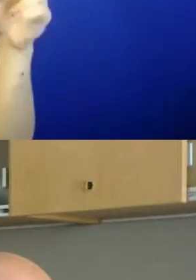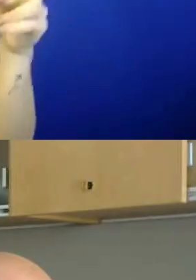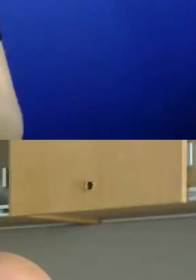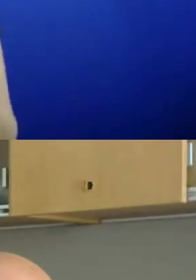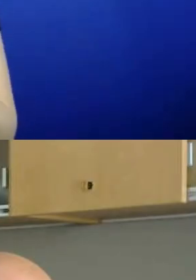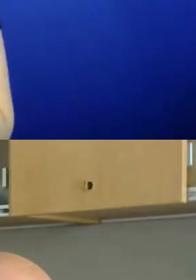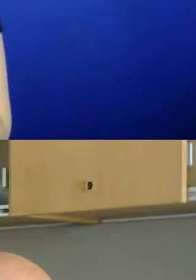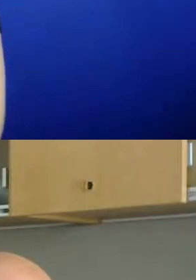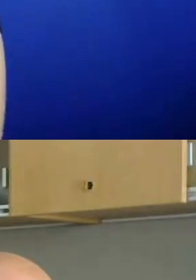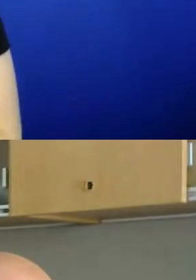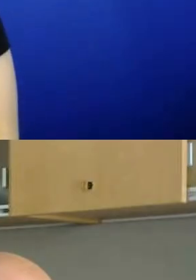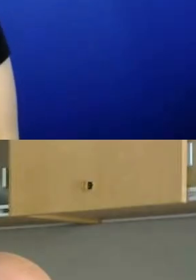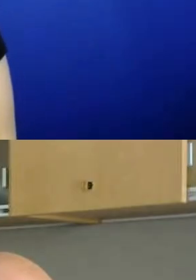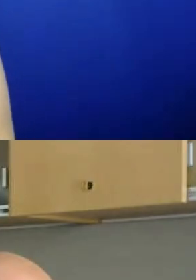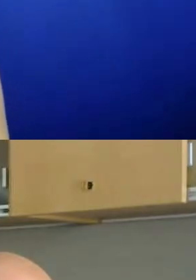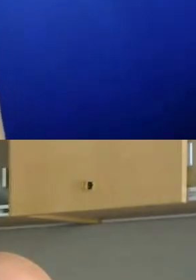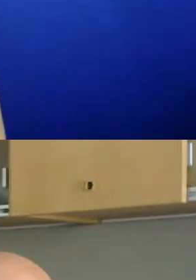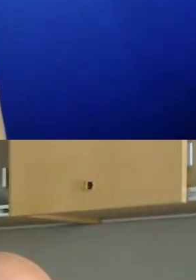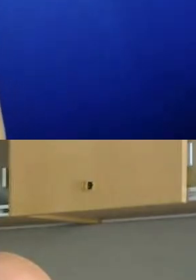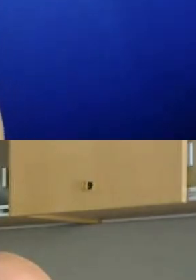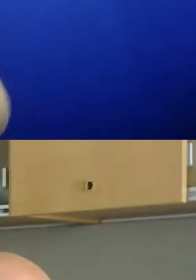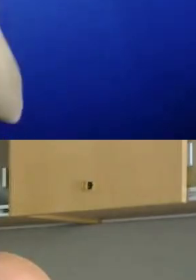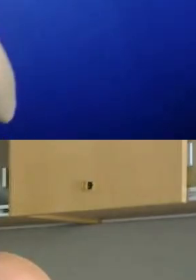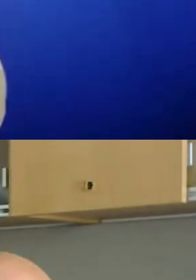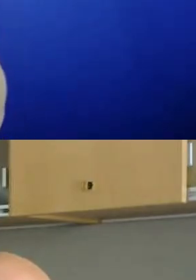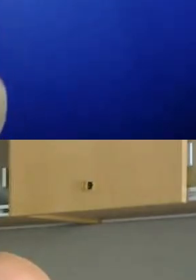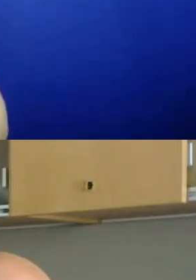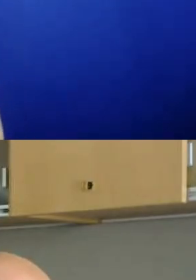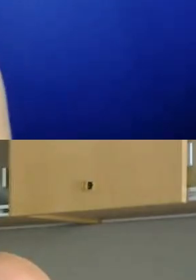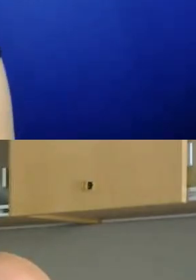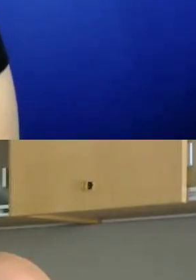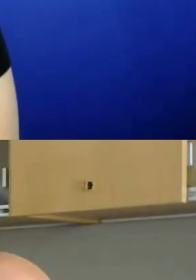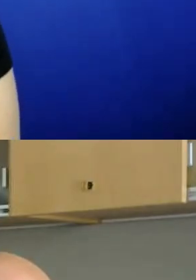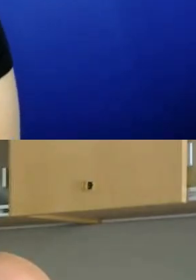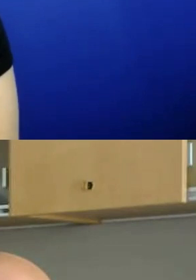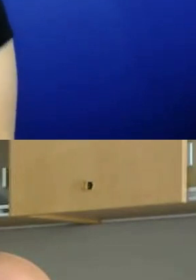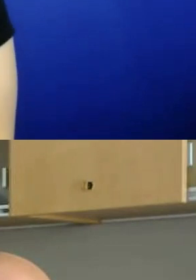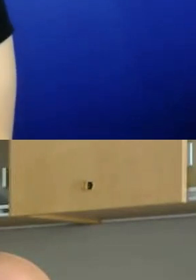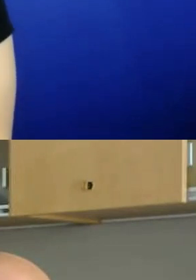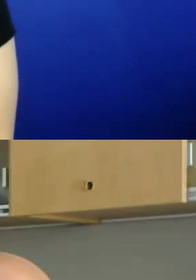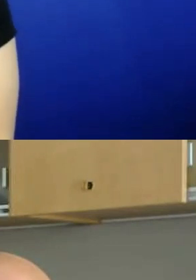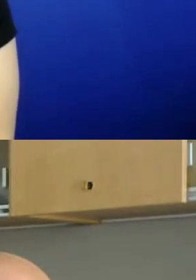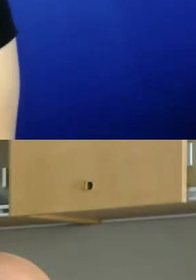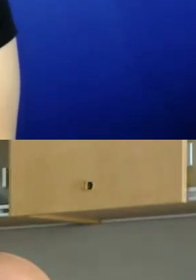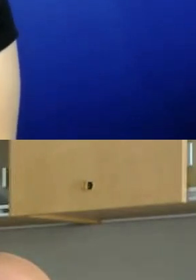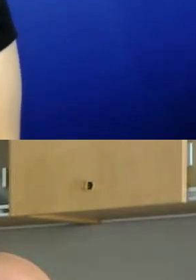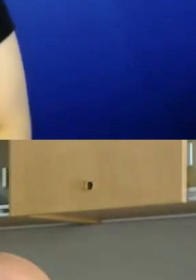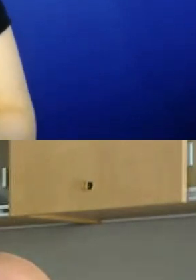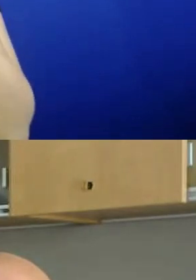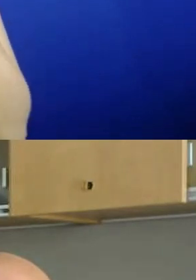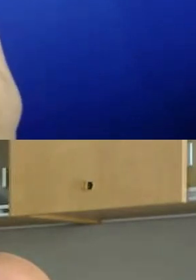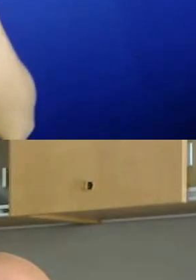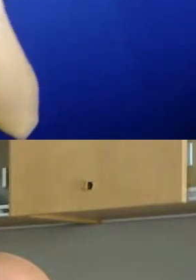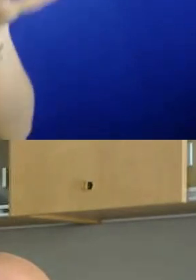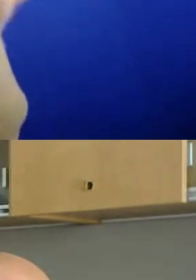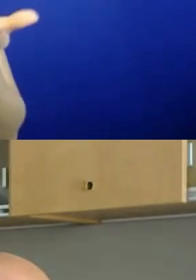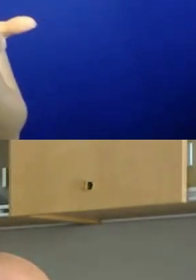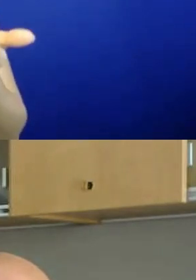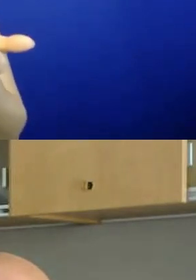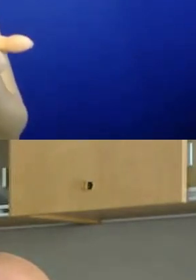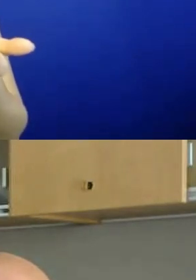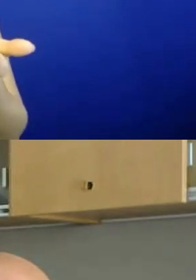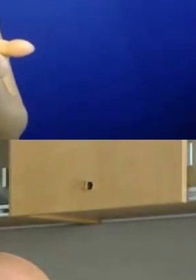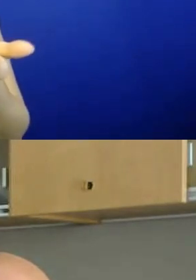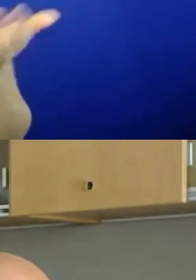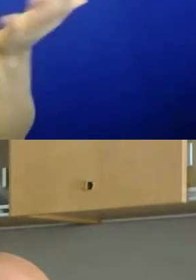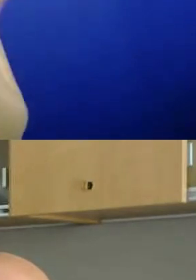with them about? John, you want to go first? So the one thing I would say is